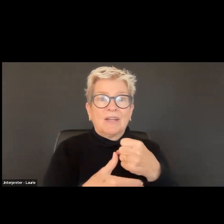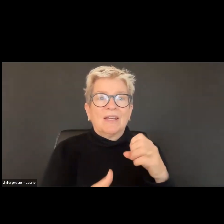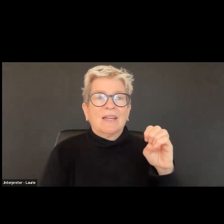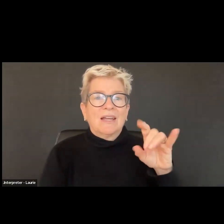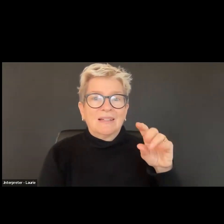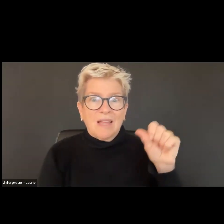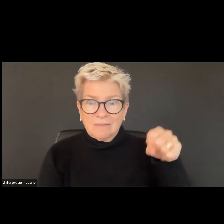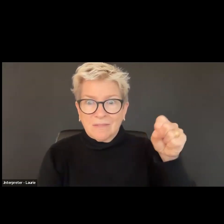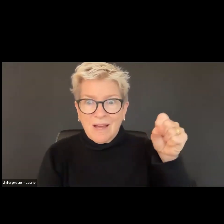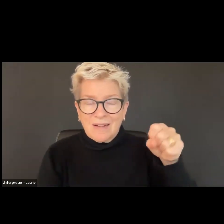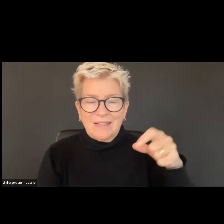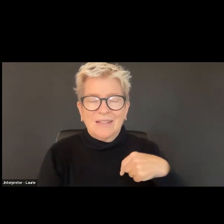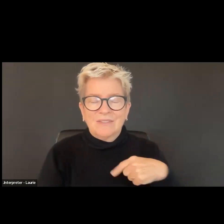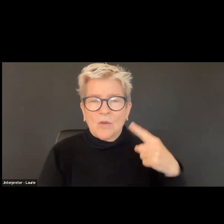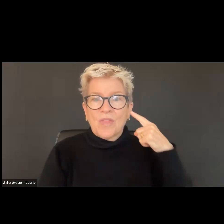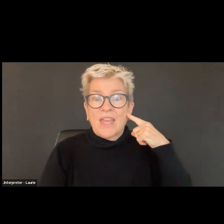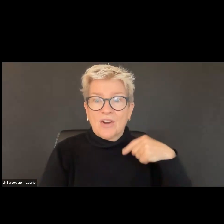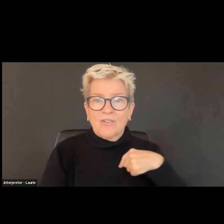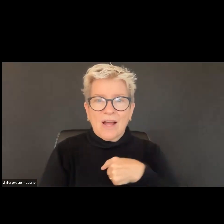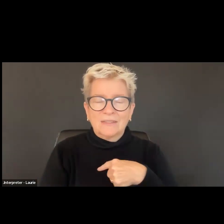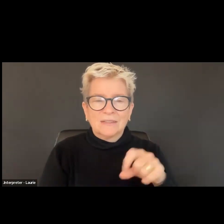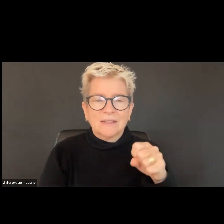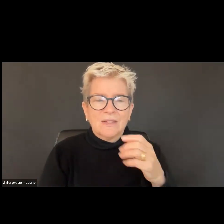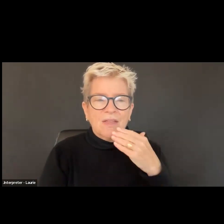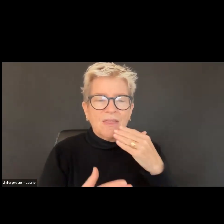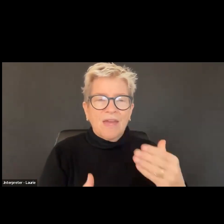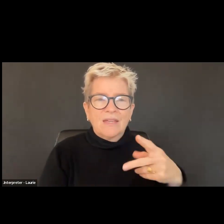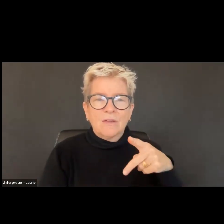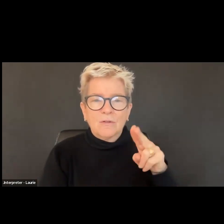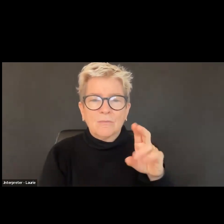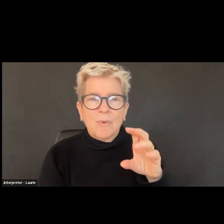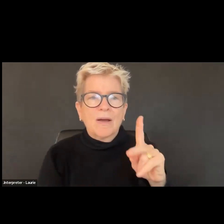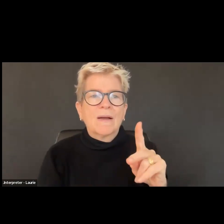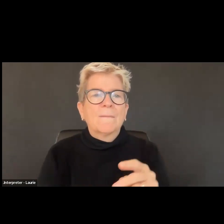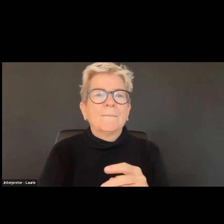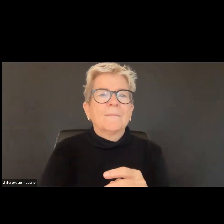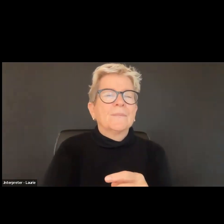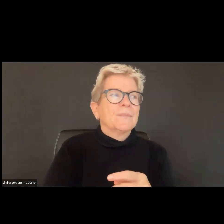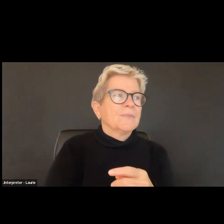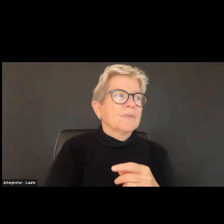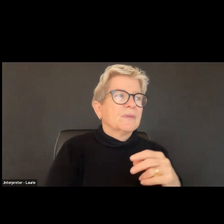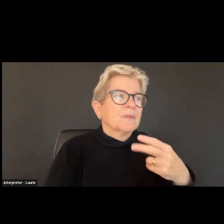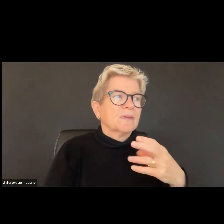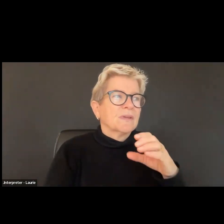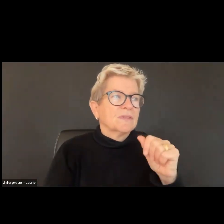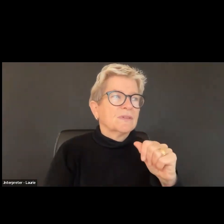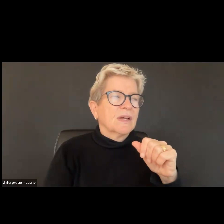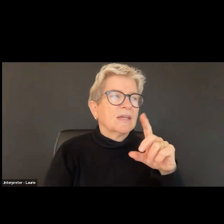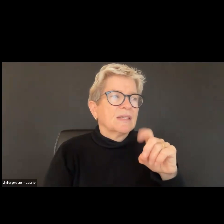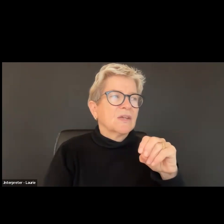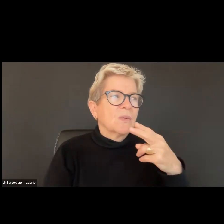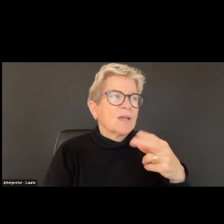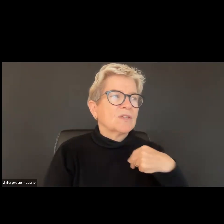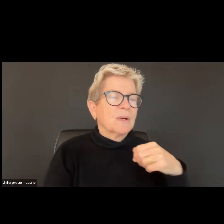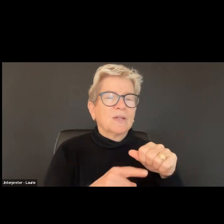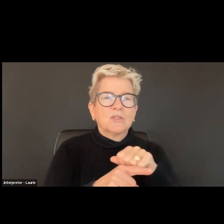so they're hearing us. Thanks so much, Puck. There's definitely work with the HCA and DOH around creating